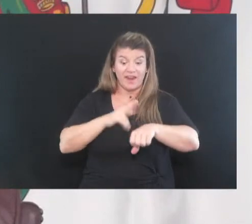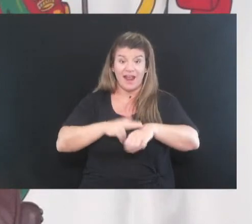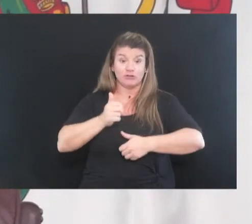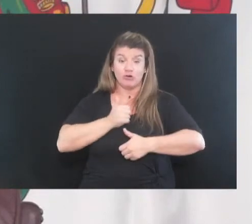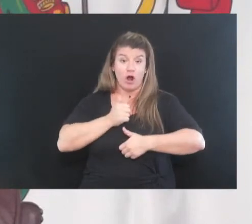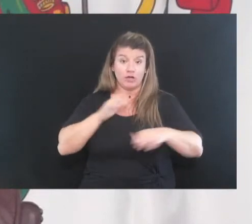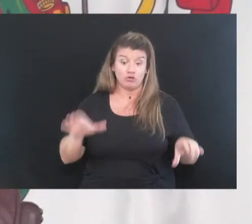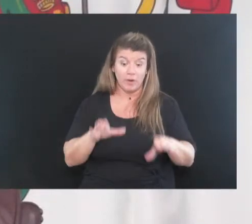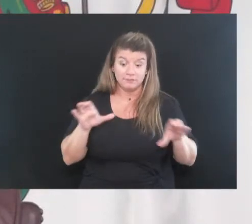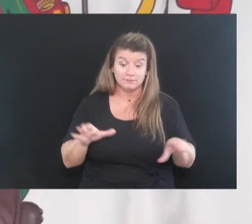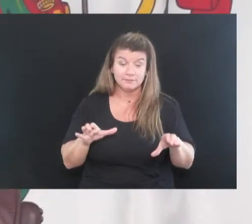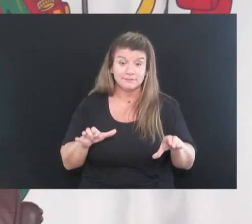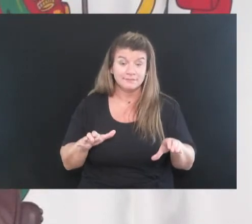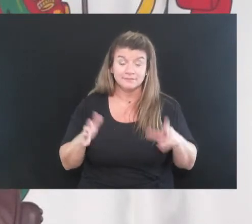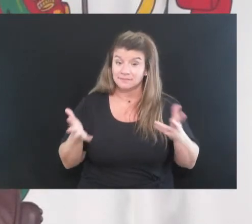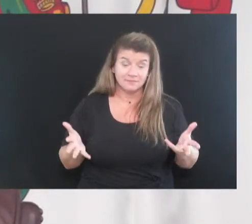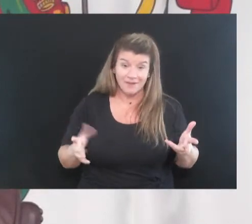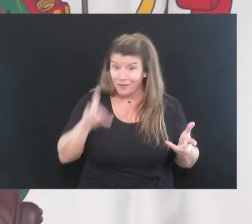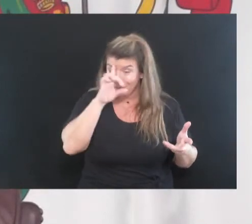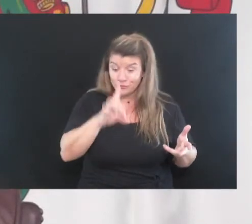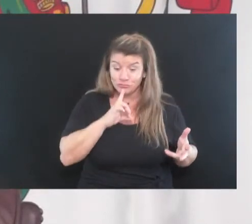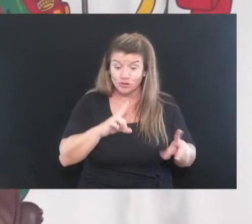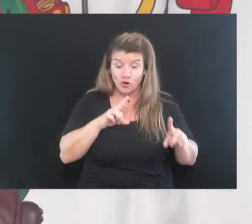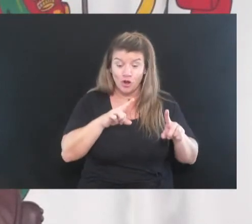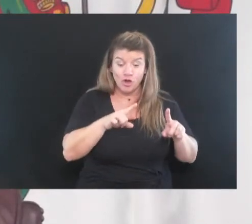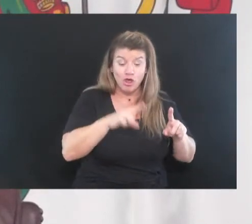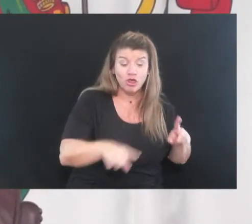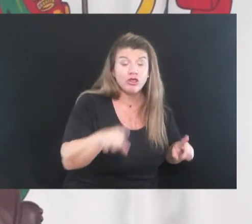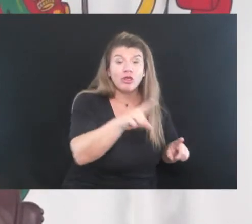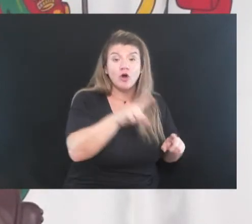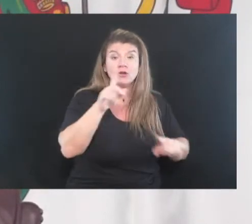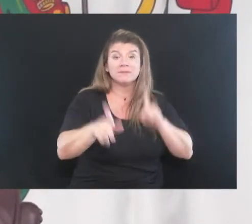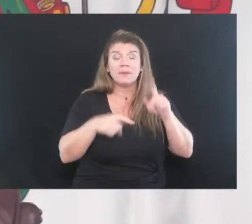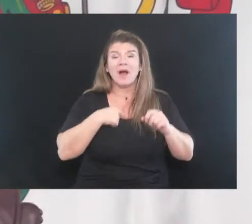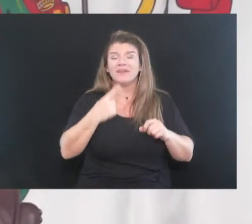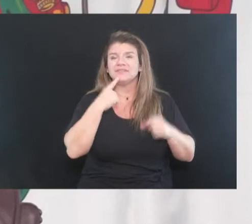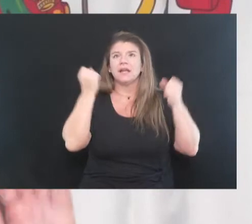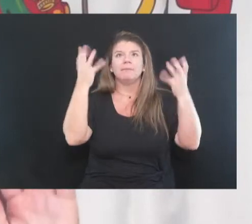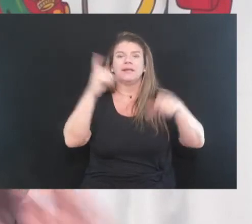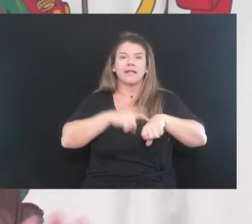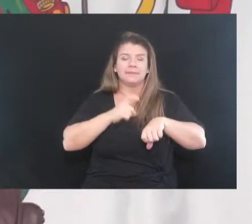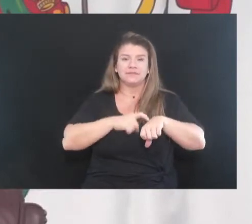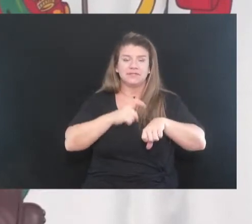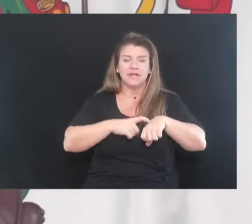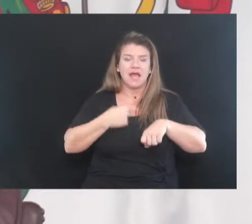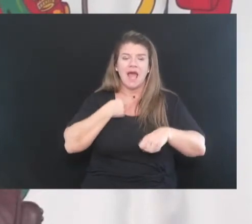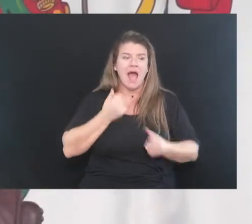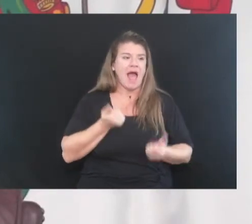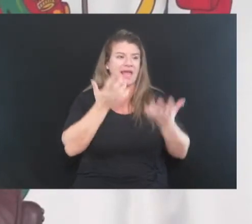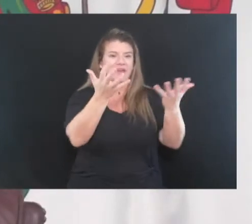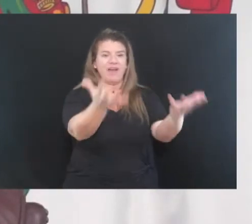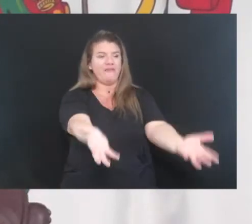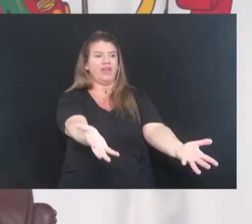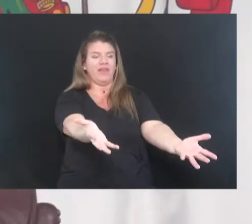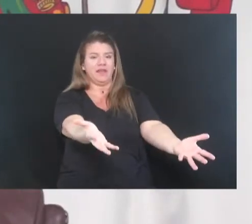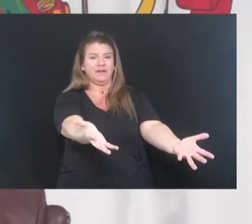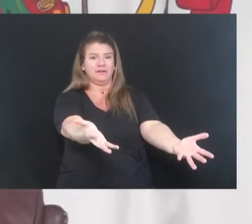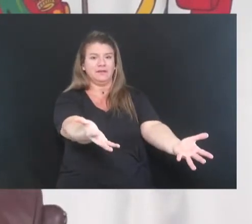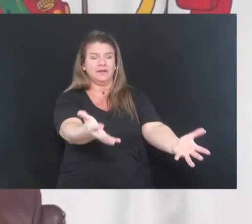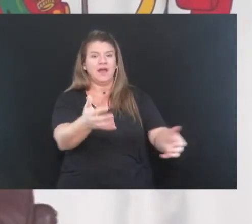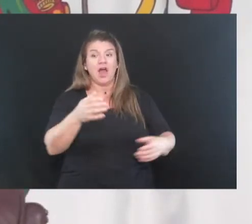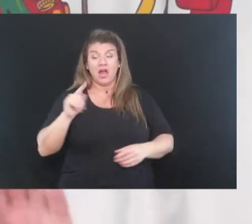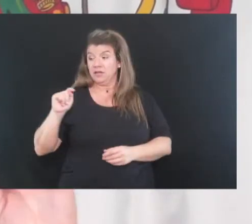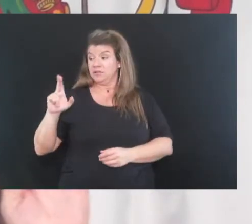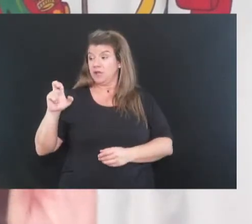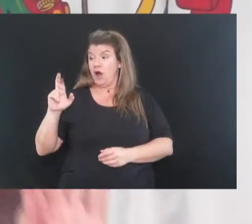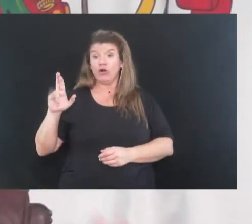way. Absolutely, those people, and I've said it 1,000 times, I give all kinds of accolades to Tucker County, but